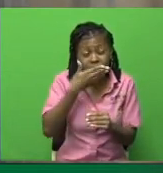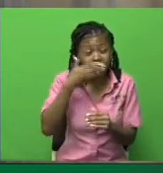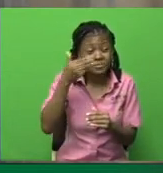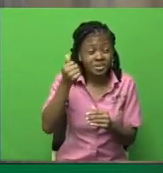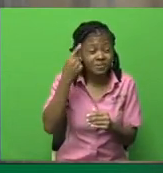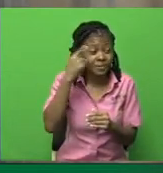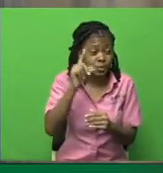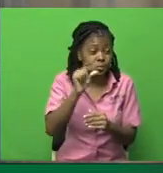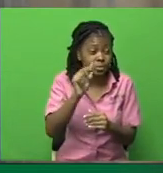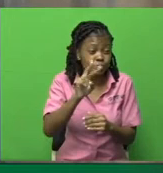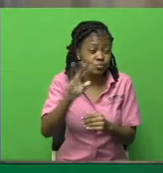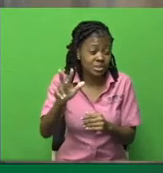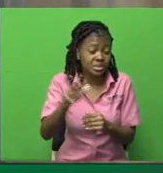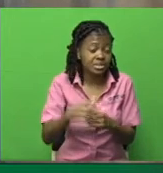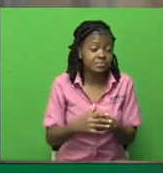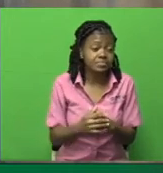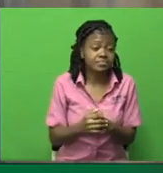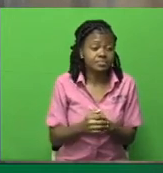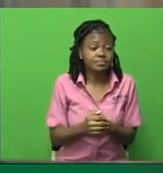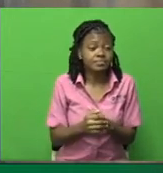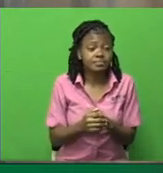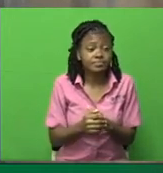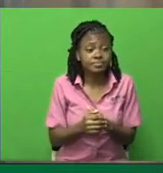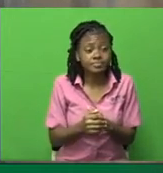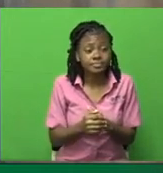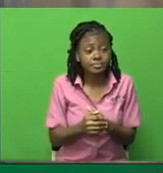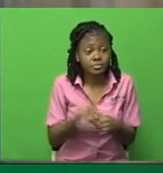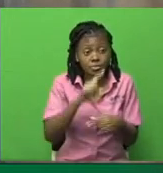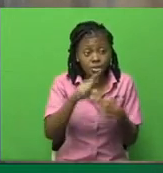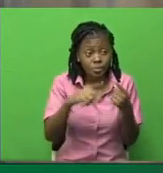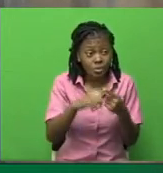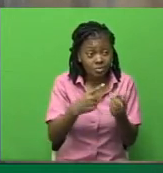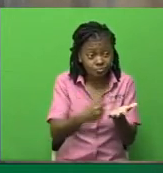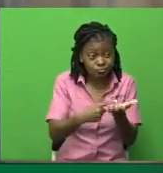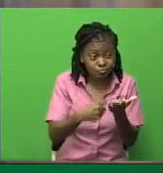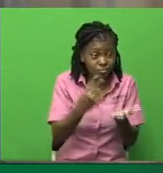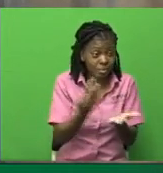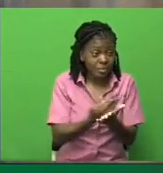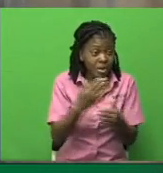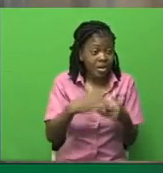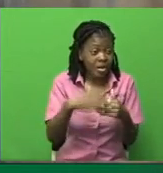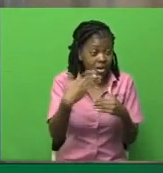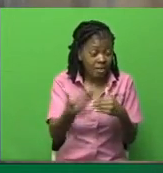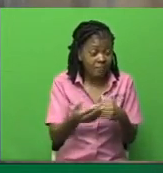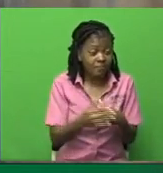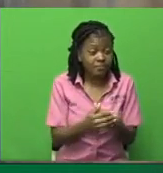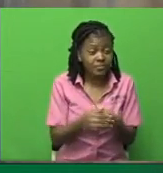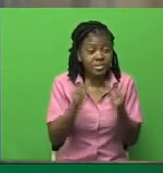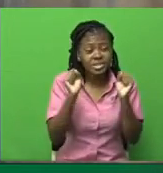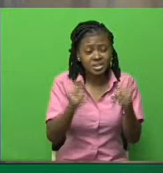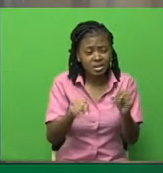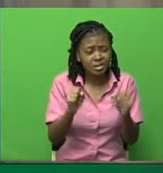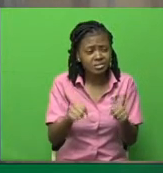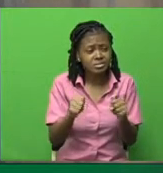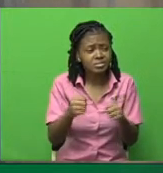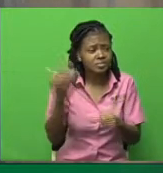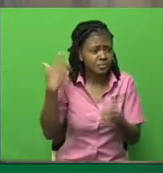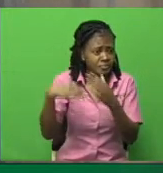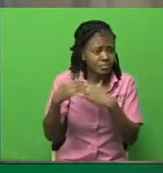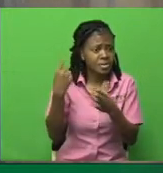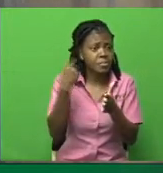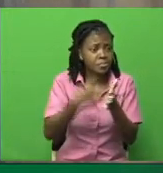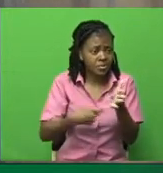many graphs presented at the September Spotlight event even with these high energy prices in 2022 government